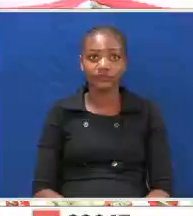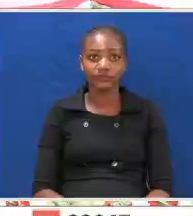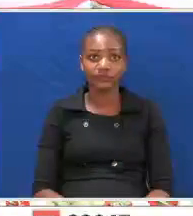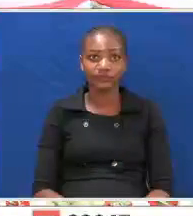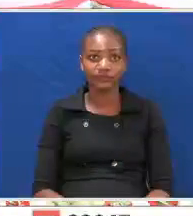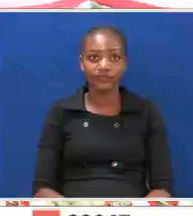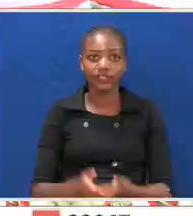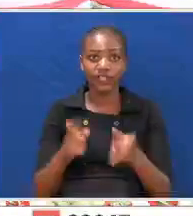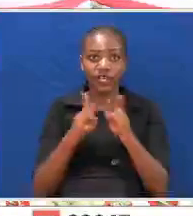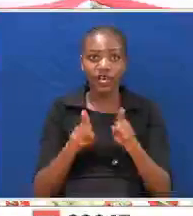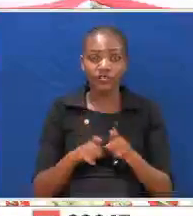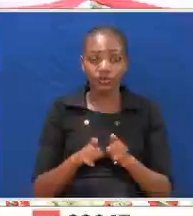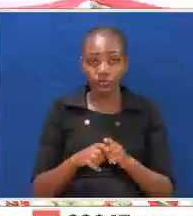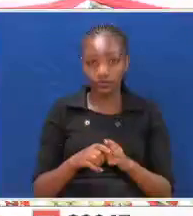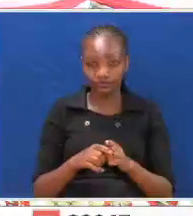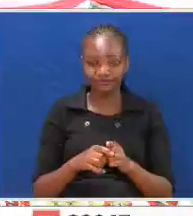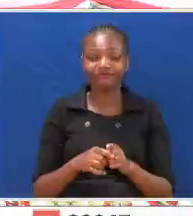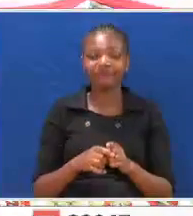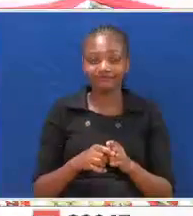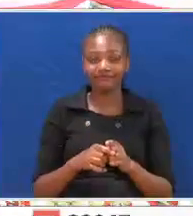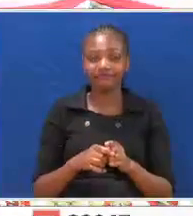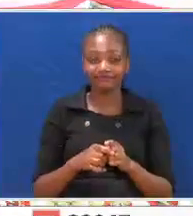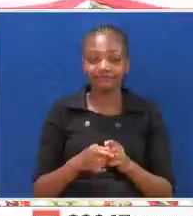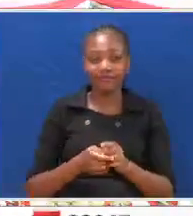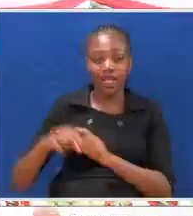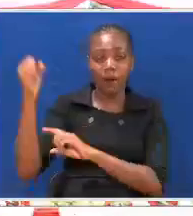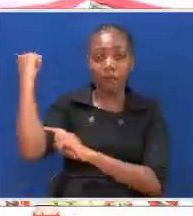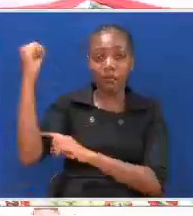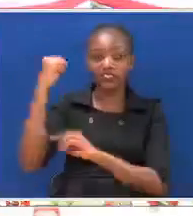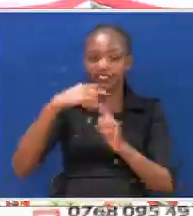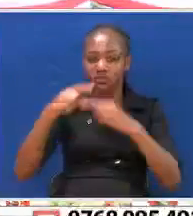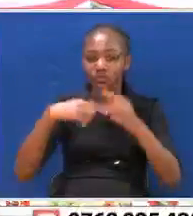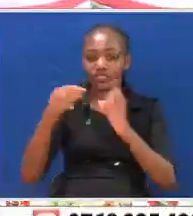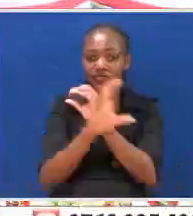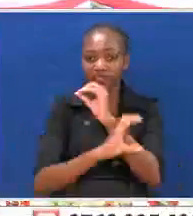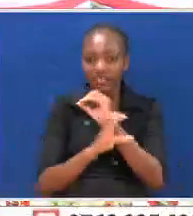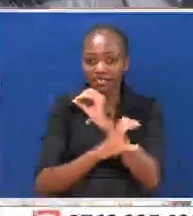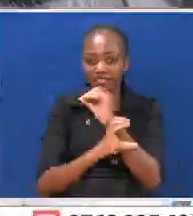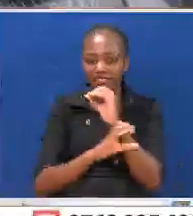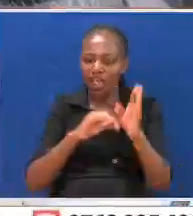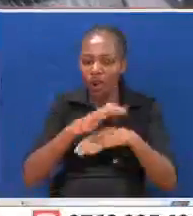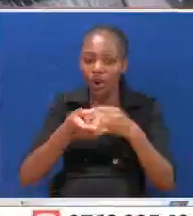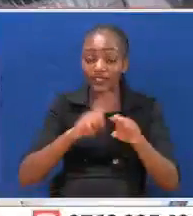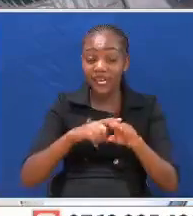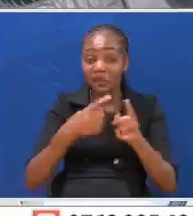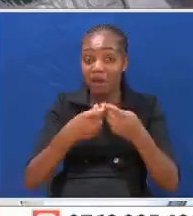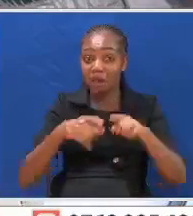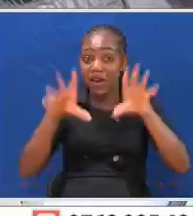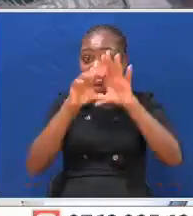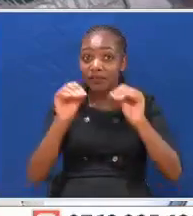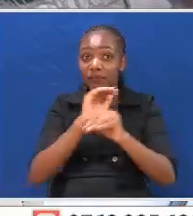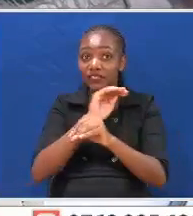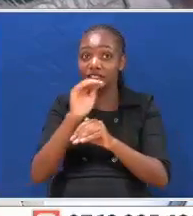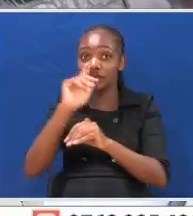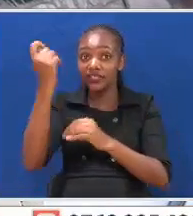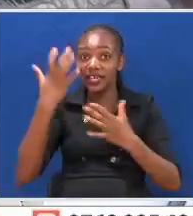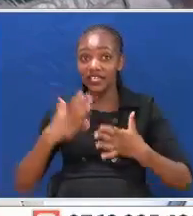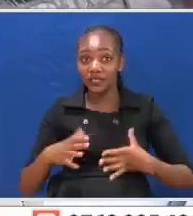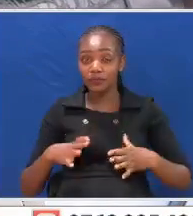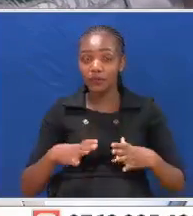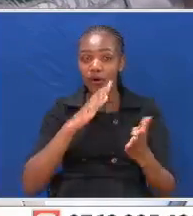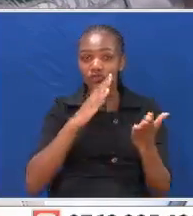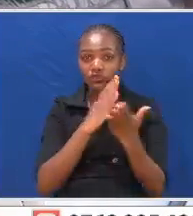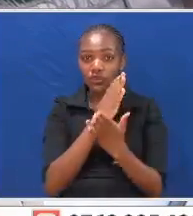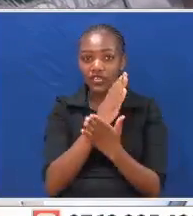And despite political tensions seemingly running high in the country each passing day, the president further called upon Kenyans to